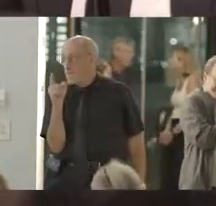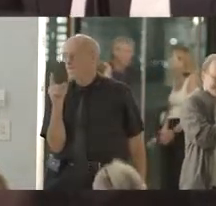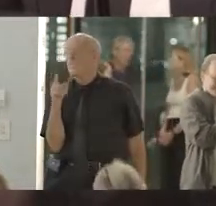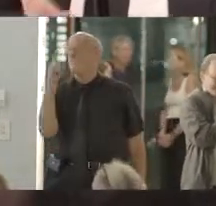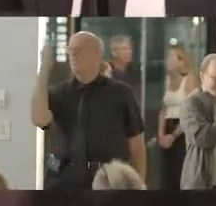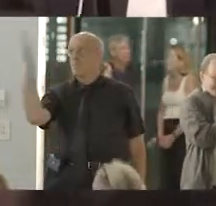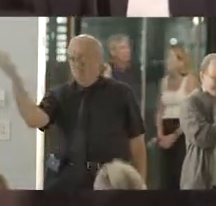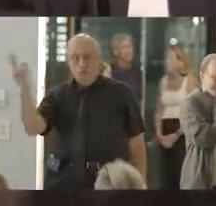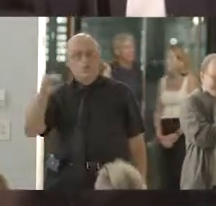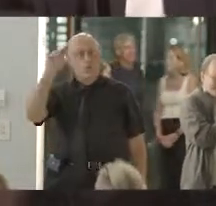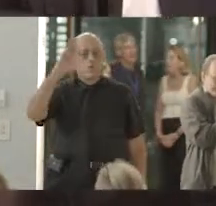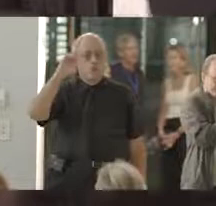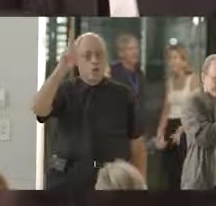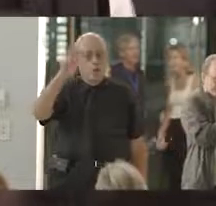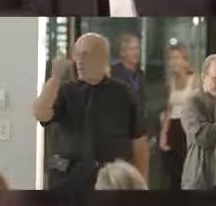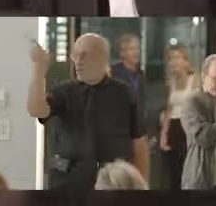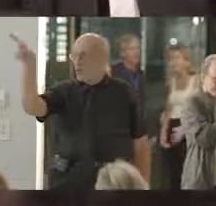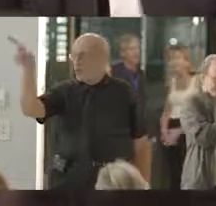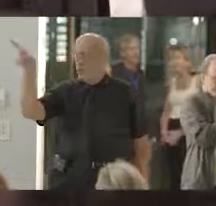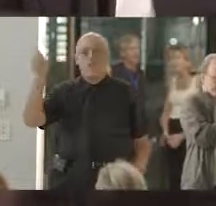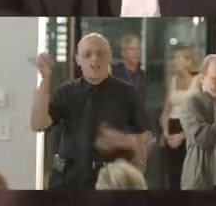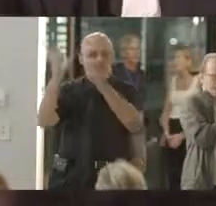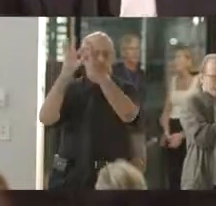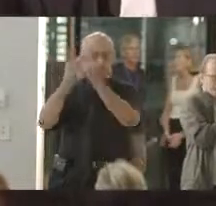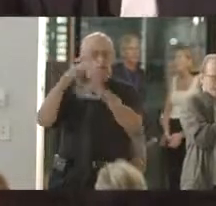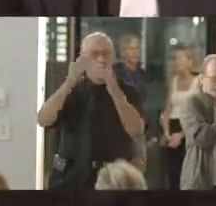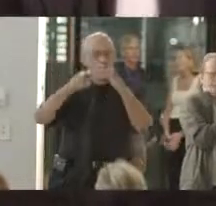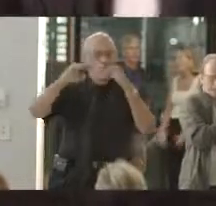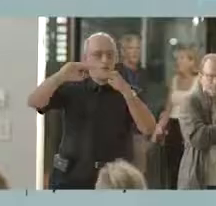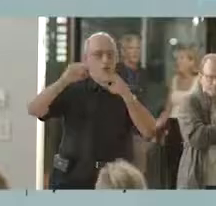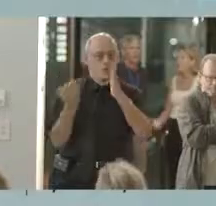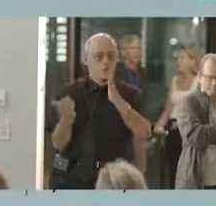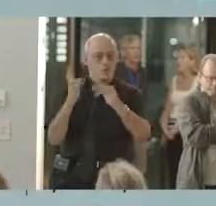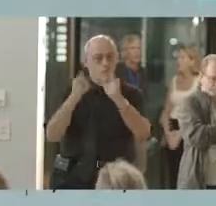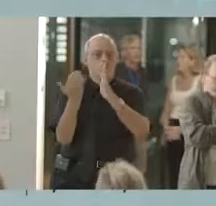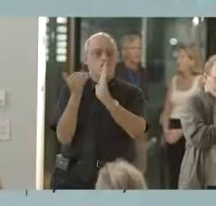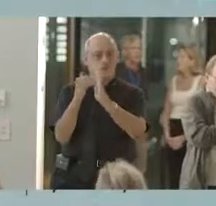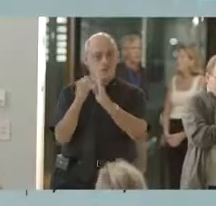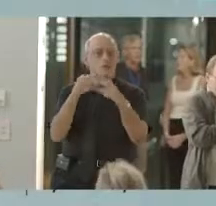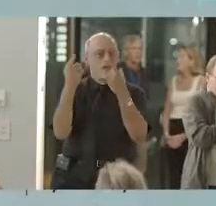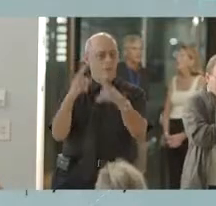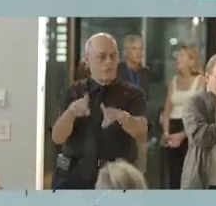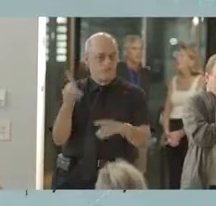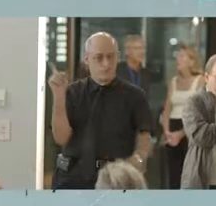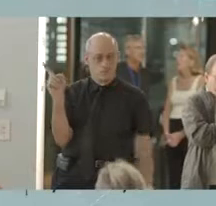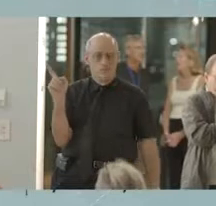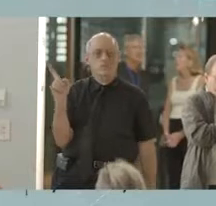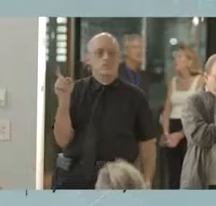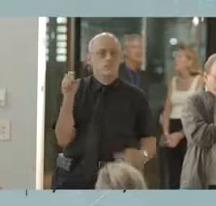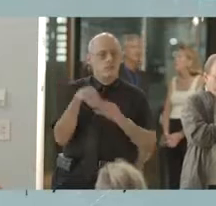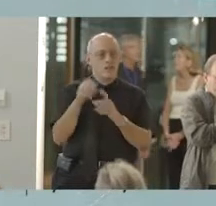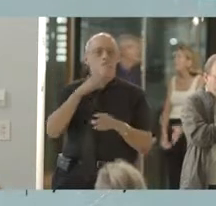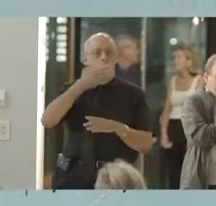which, as we spoke about, could be in conjunction with some of the platform reconstruction that'll be happening in the